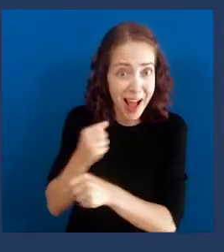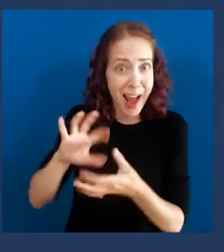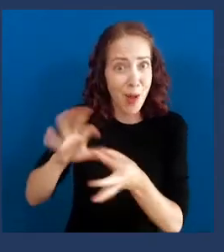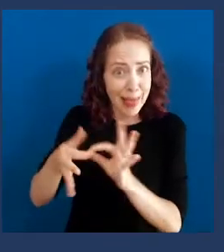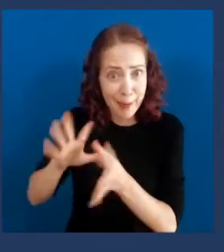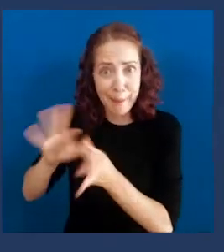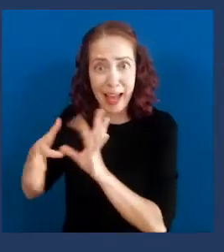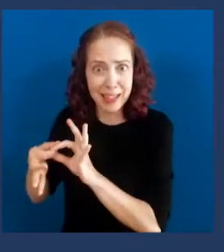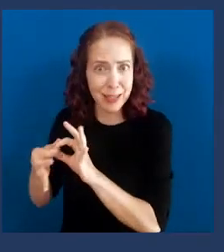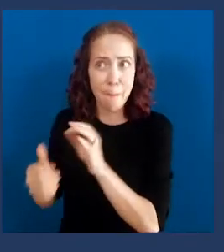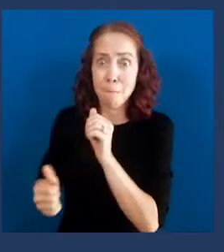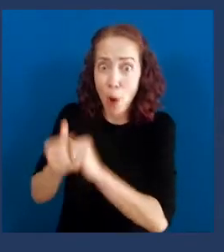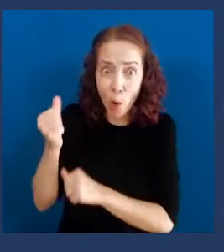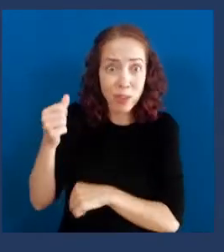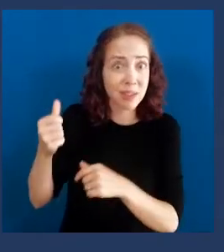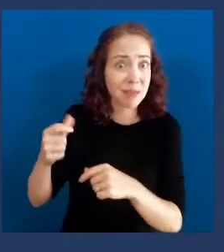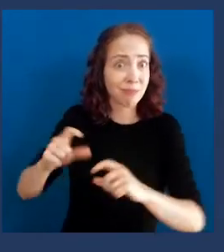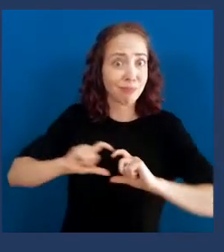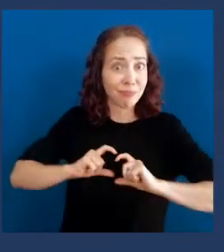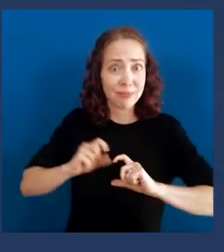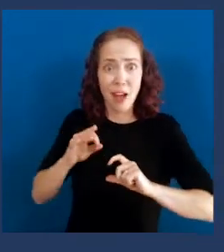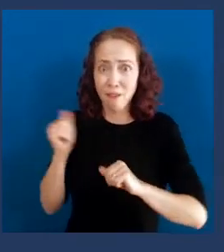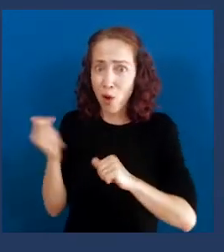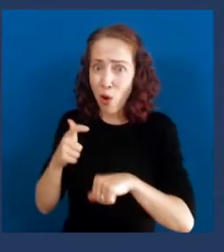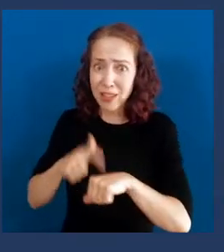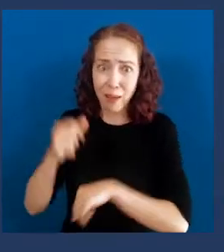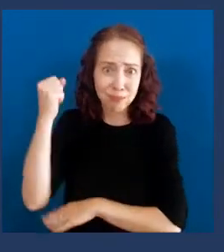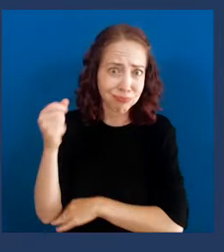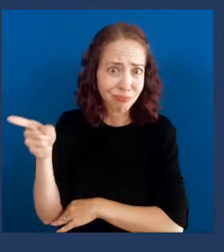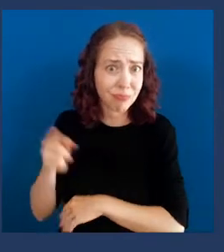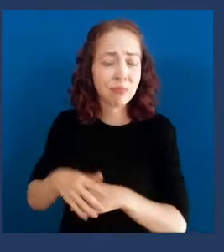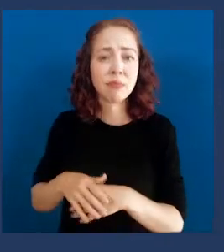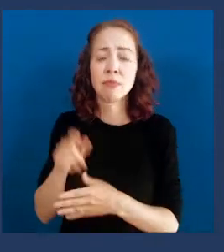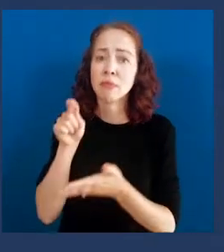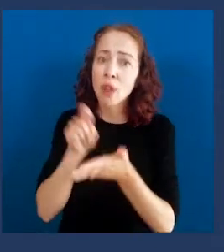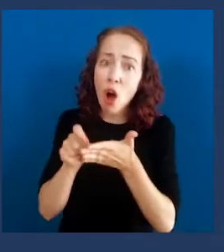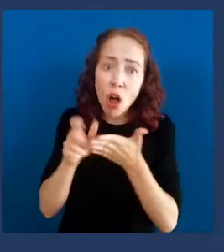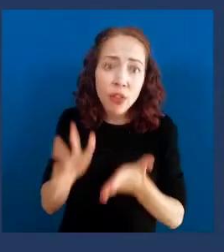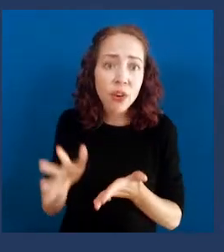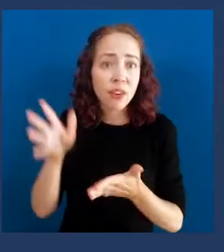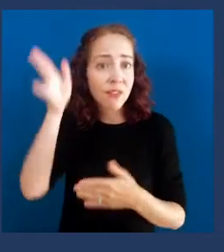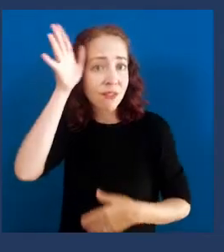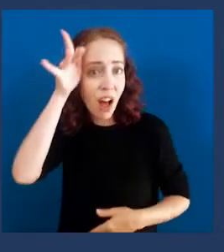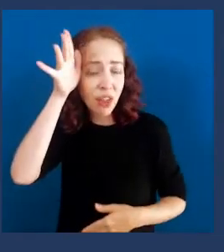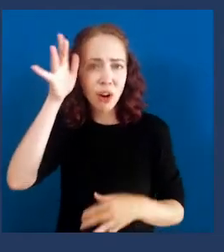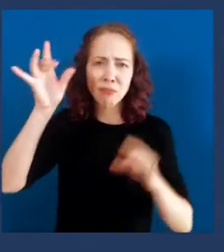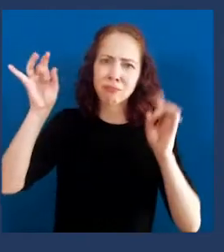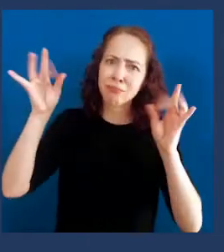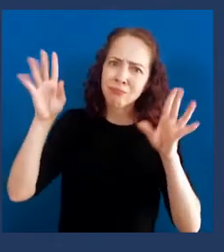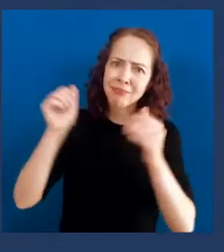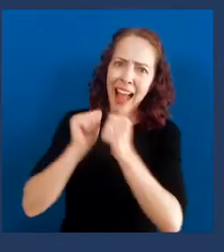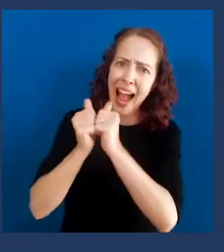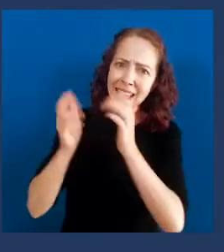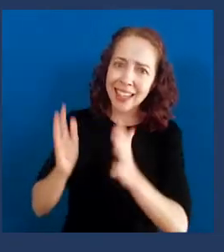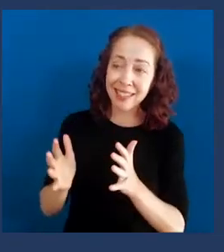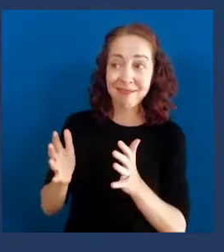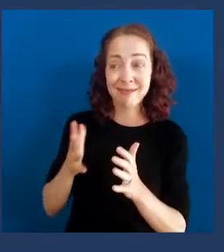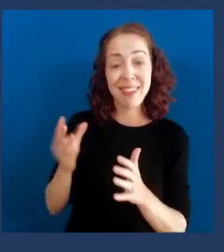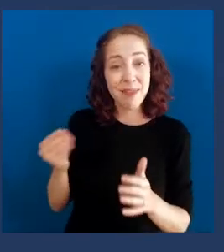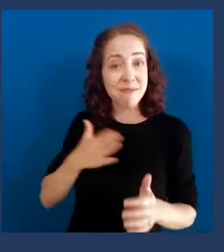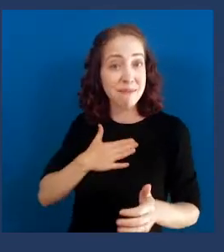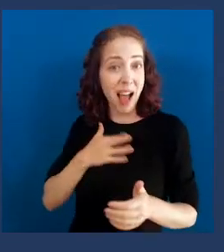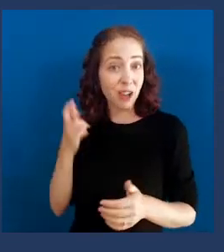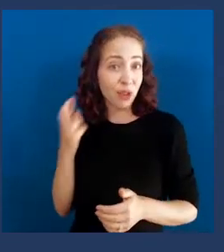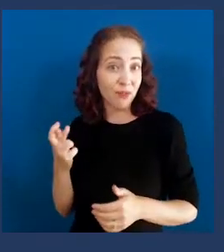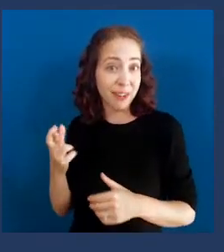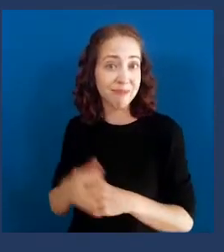inspiring, he's an author, a father. He's an unbelievable athlete and a good friend of mine. I wanted to take a